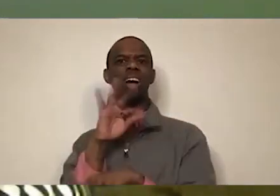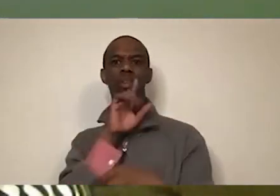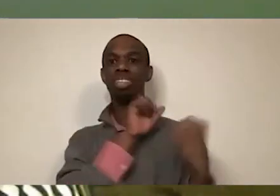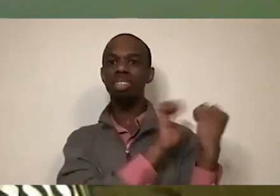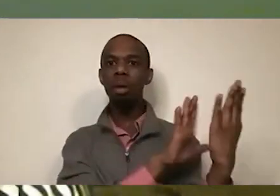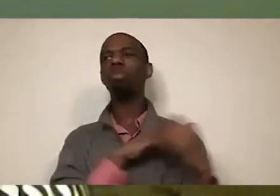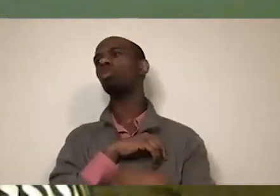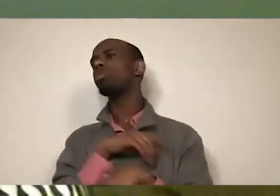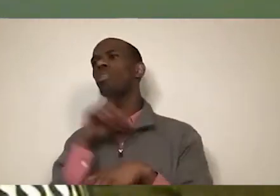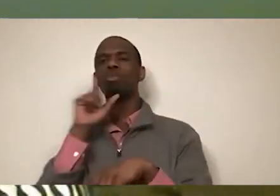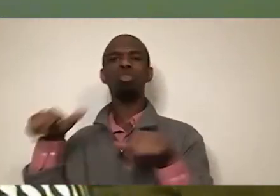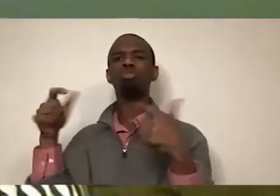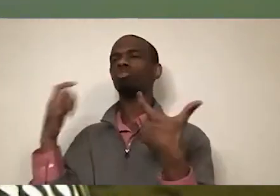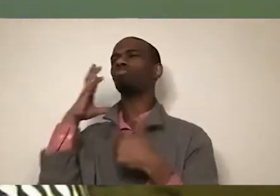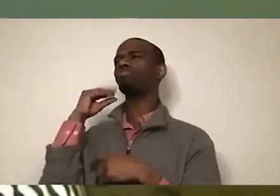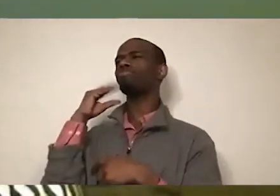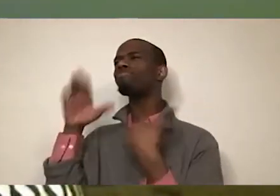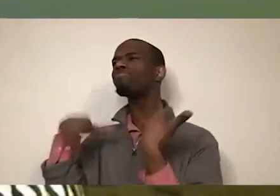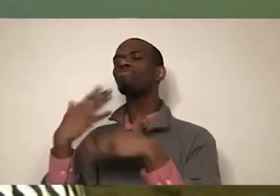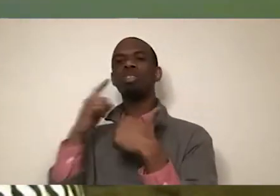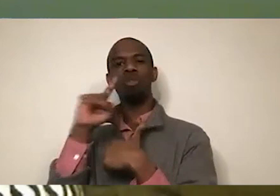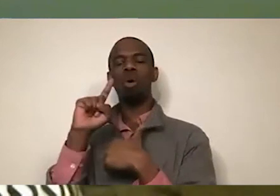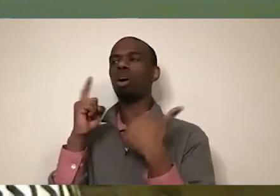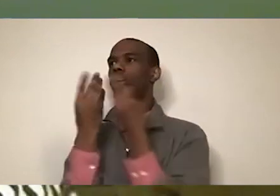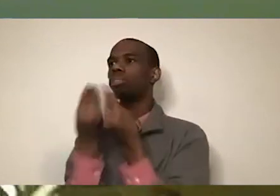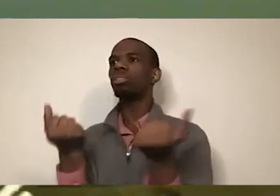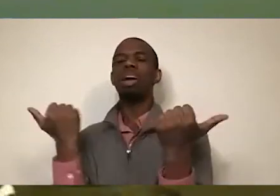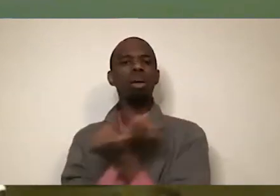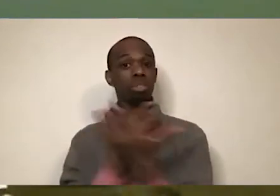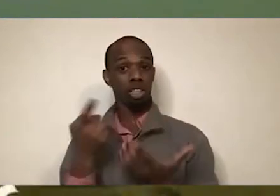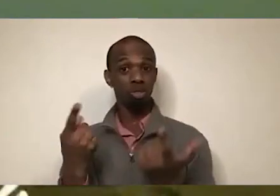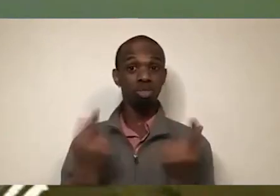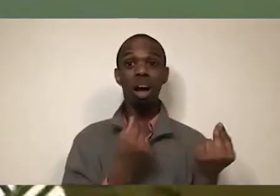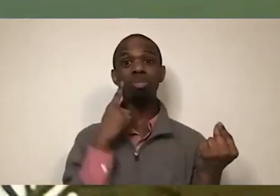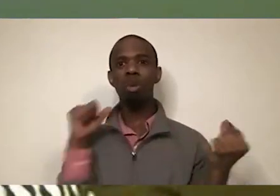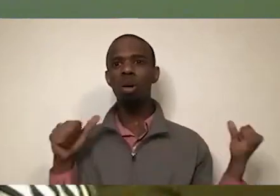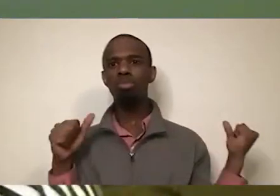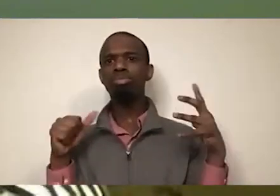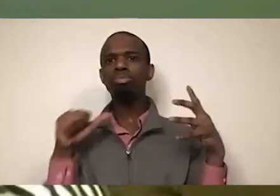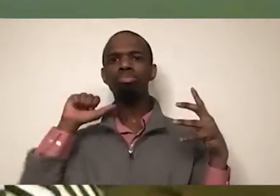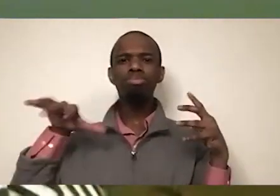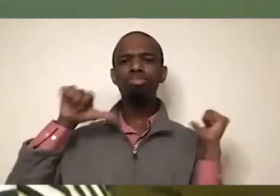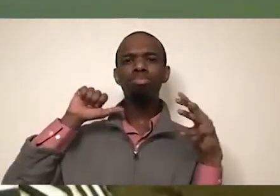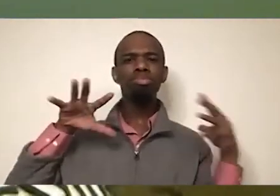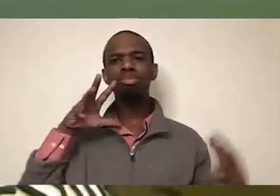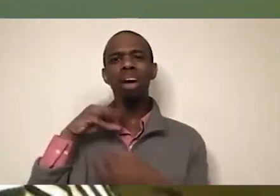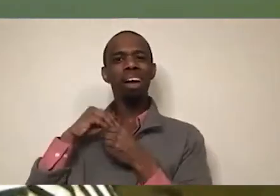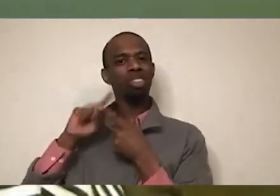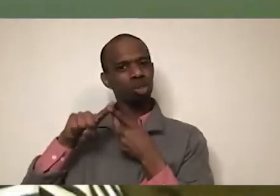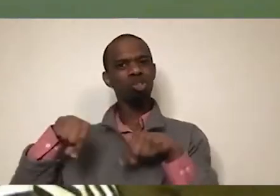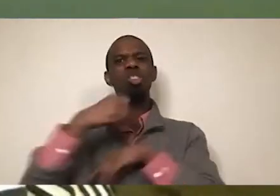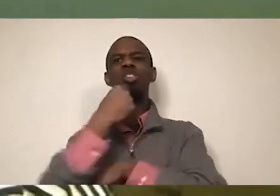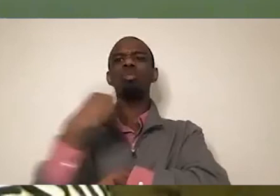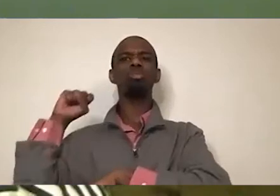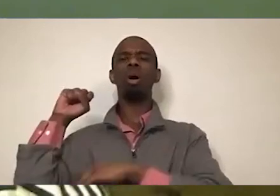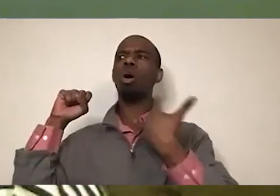invaluable to our growth and progress in these spaces. Thank you to SHED, the Climate School, and the Ford